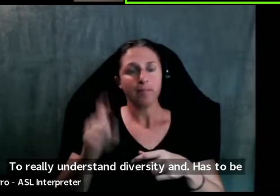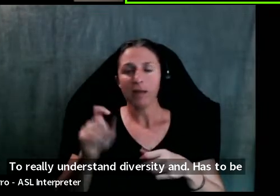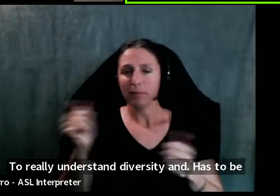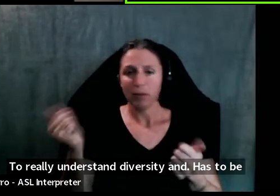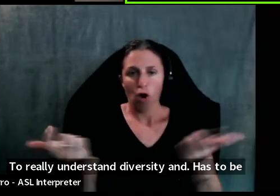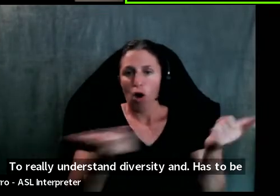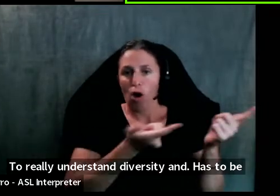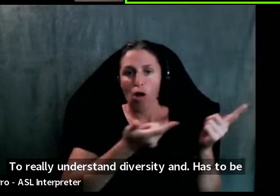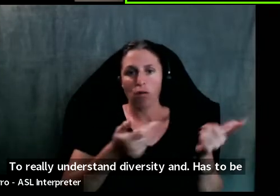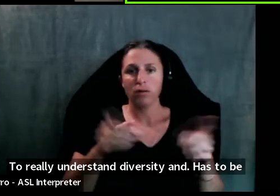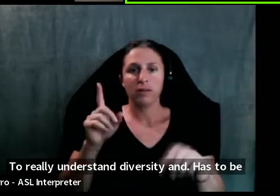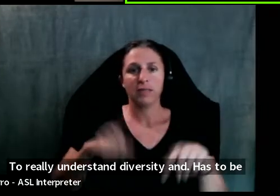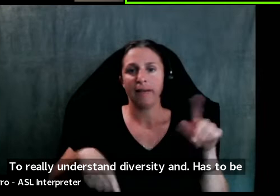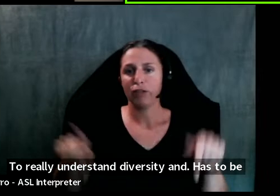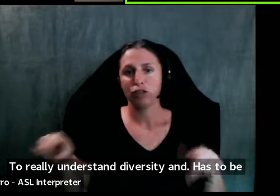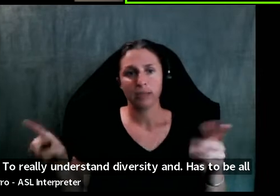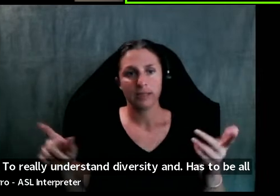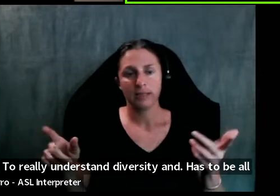diversity,